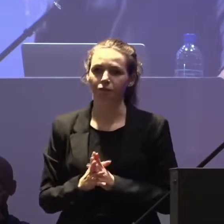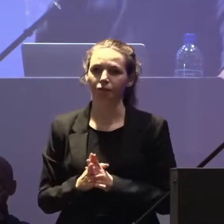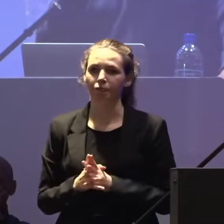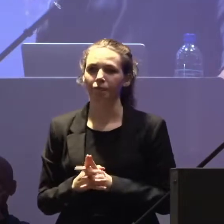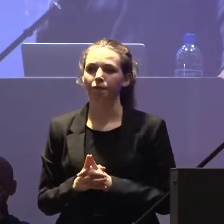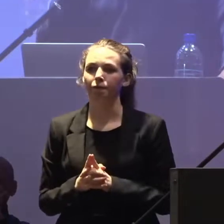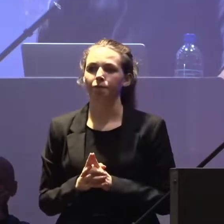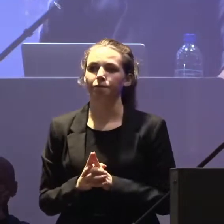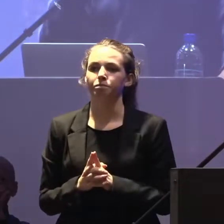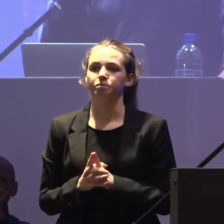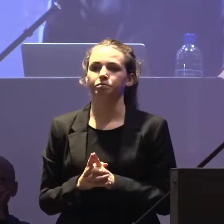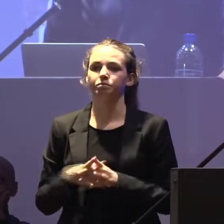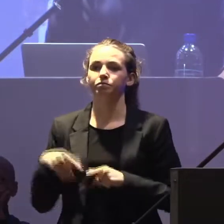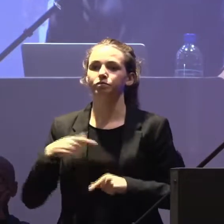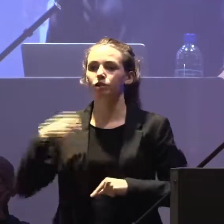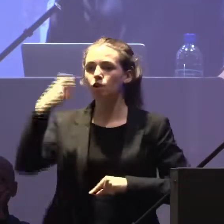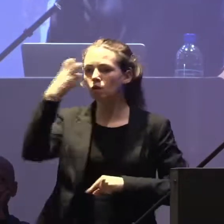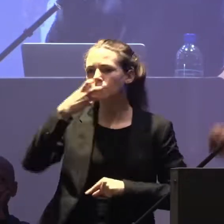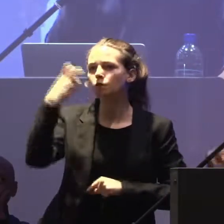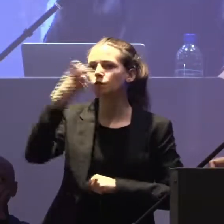we must find a way